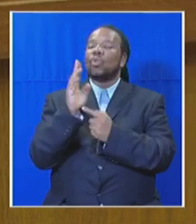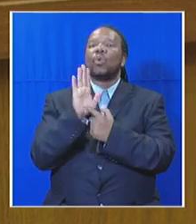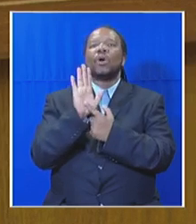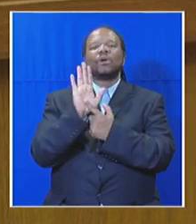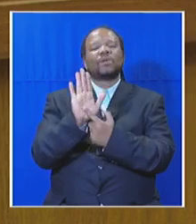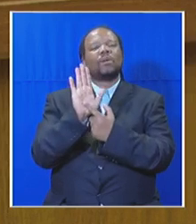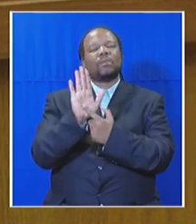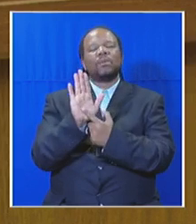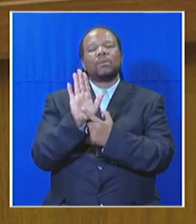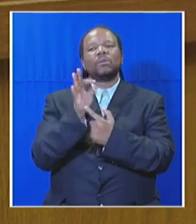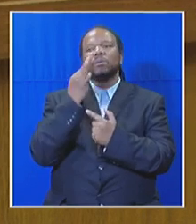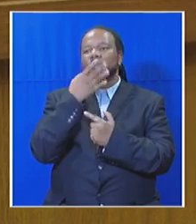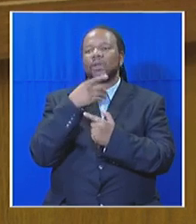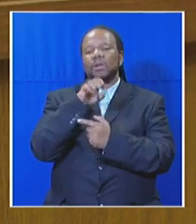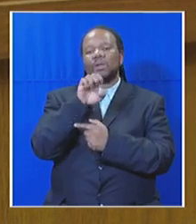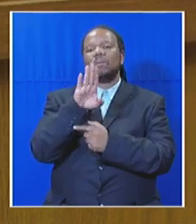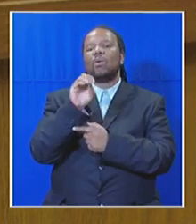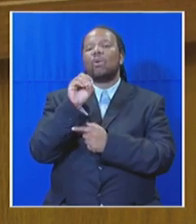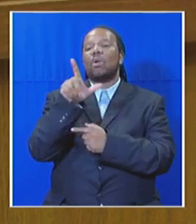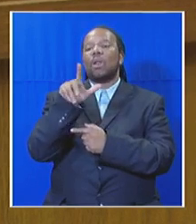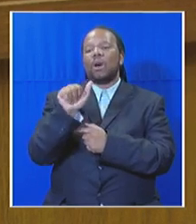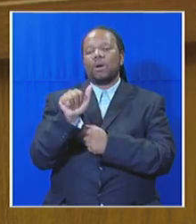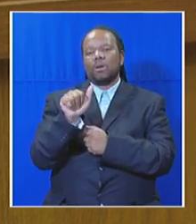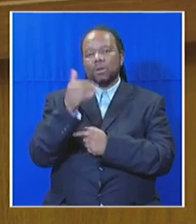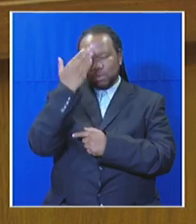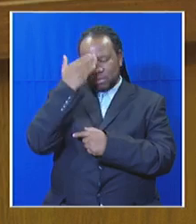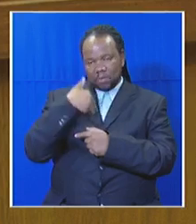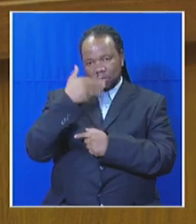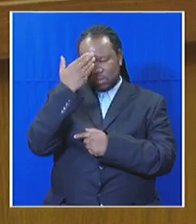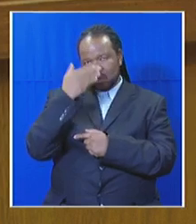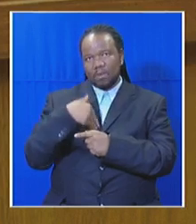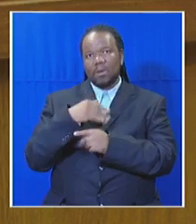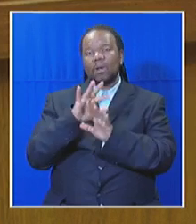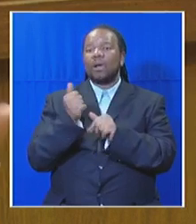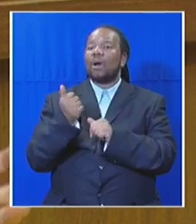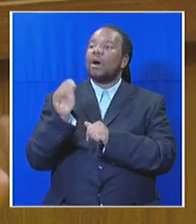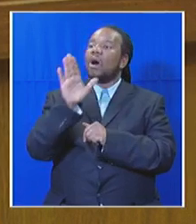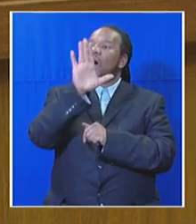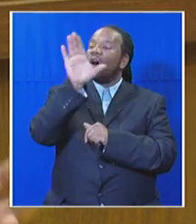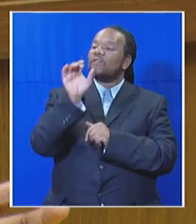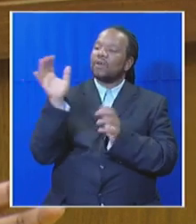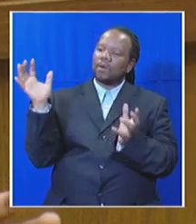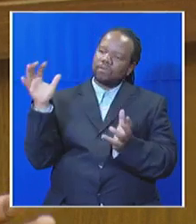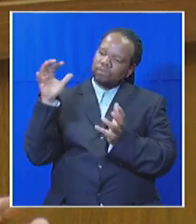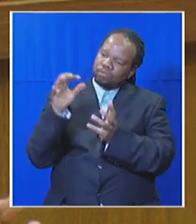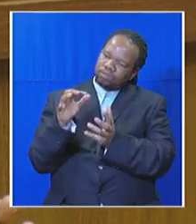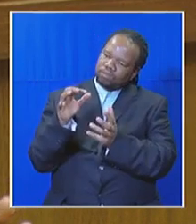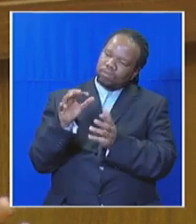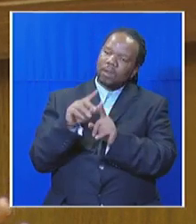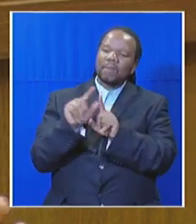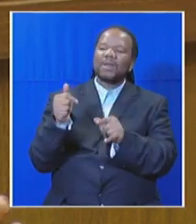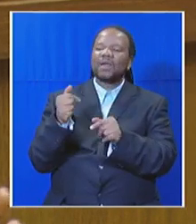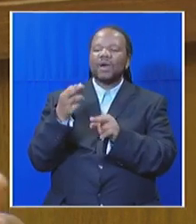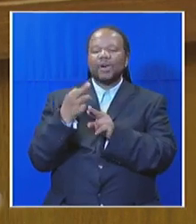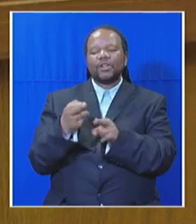to. For an example, Ebola. Africa came together, and the countries don't have the same